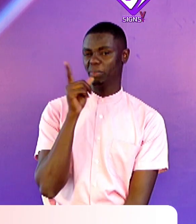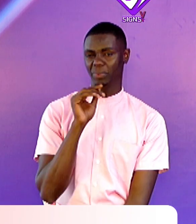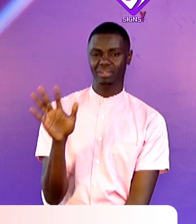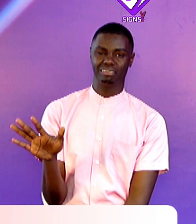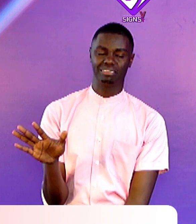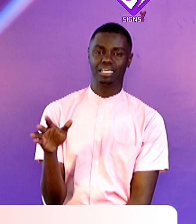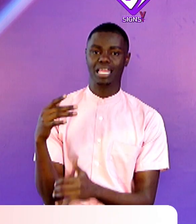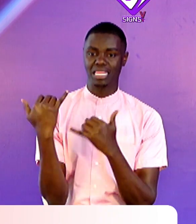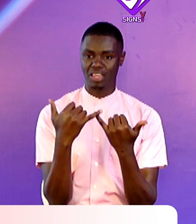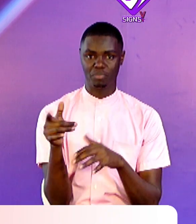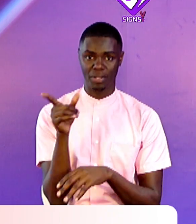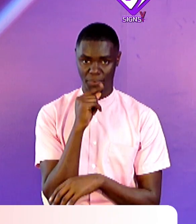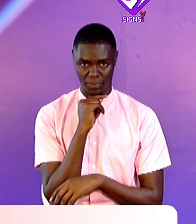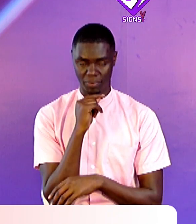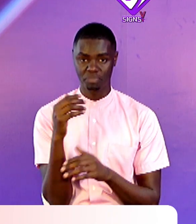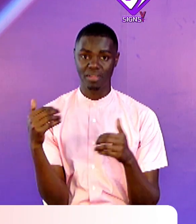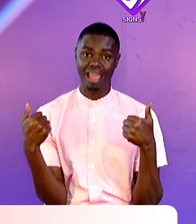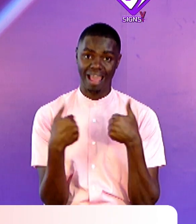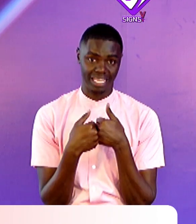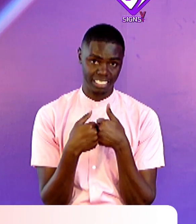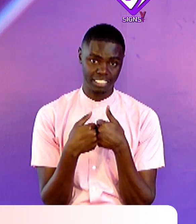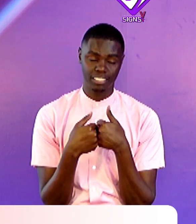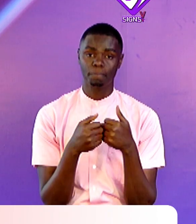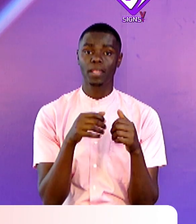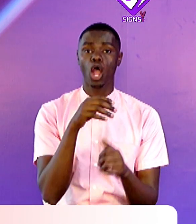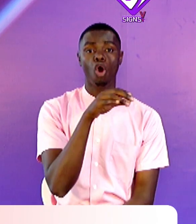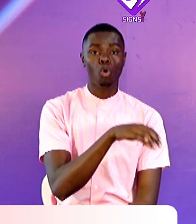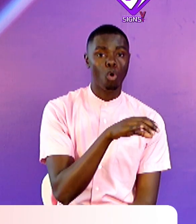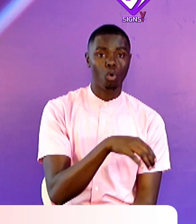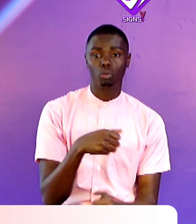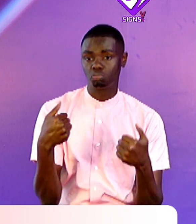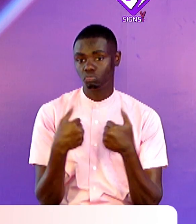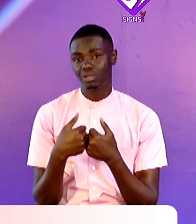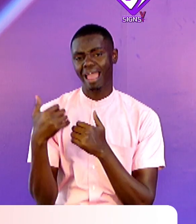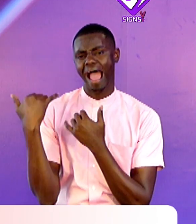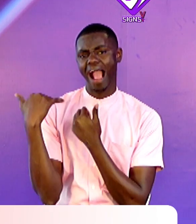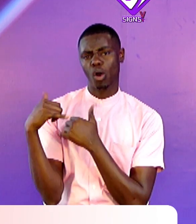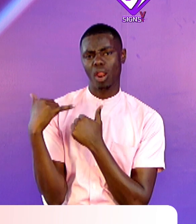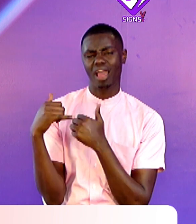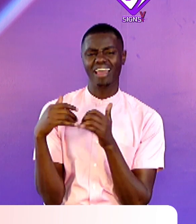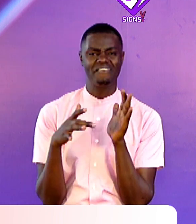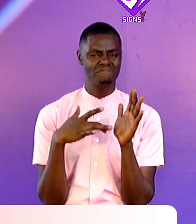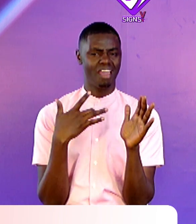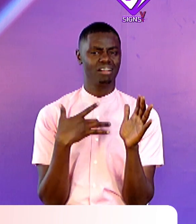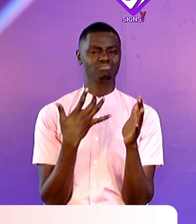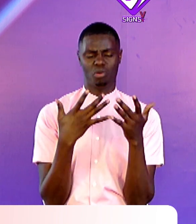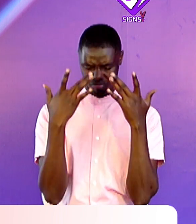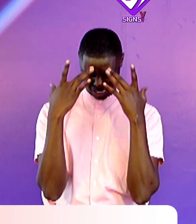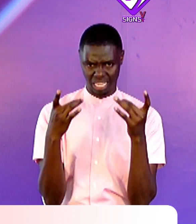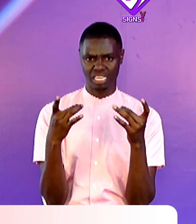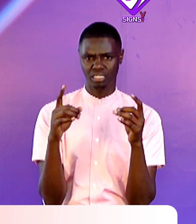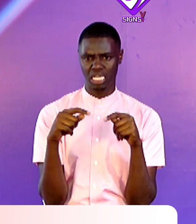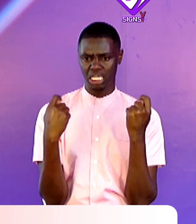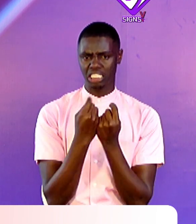They played against Congo, against Angola, and he felt that they were tired. So he decided to bring Team